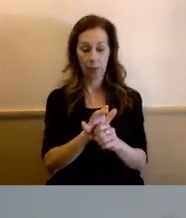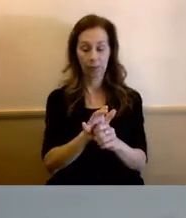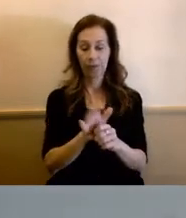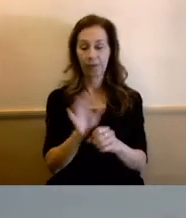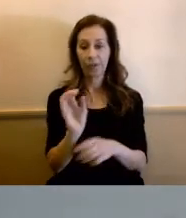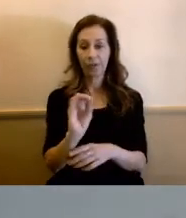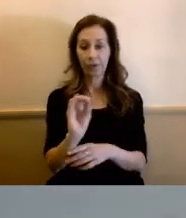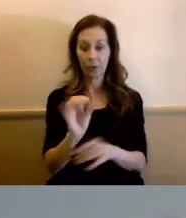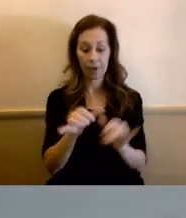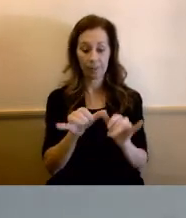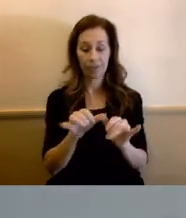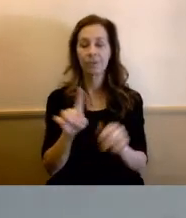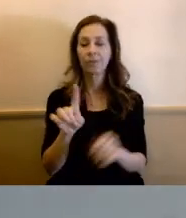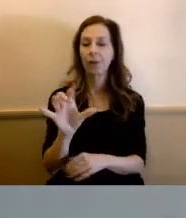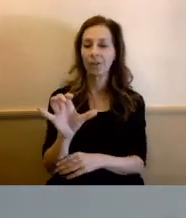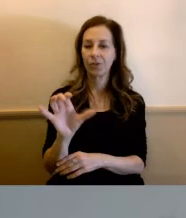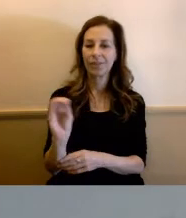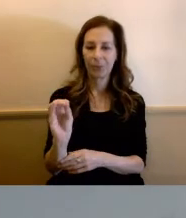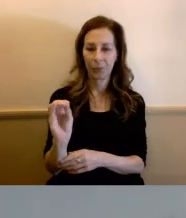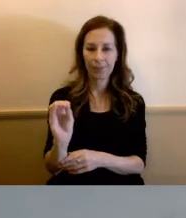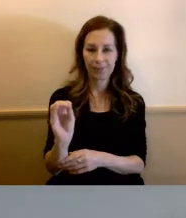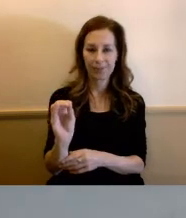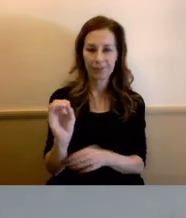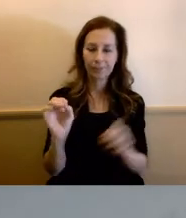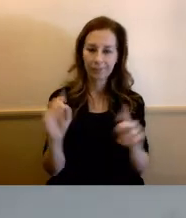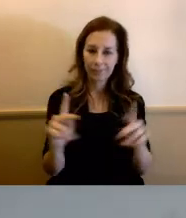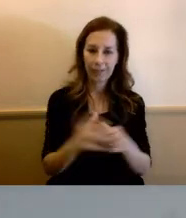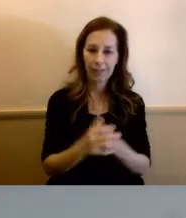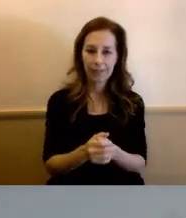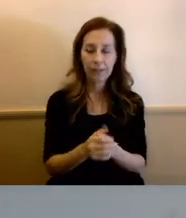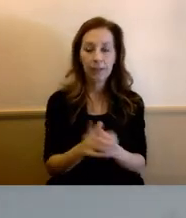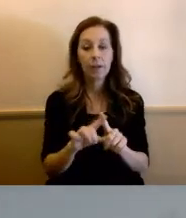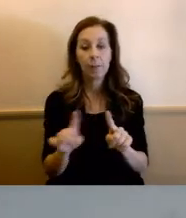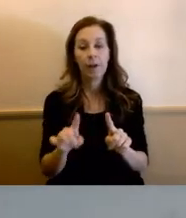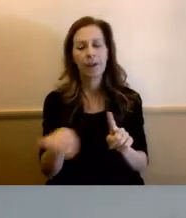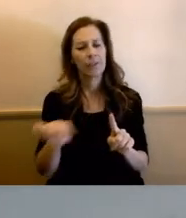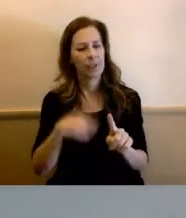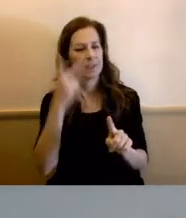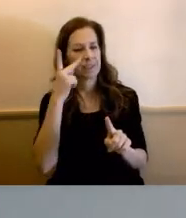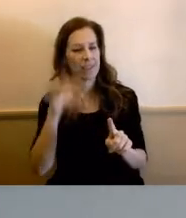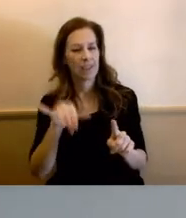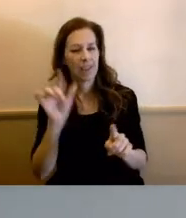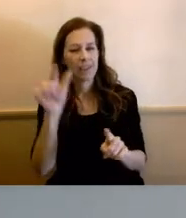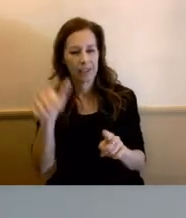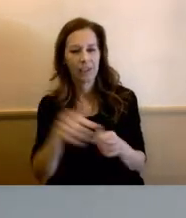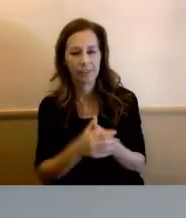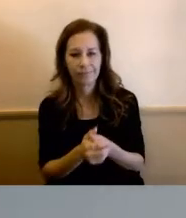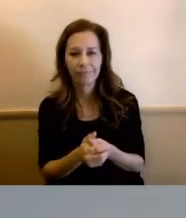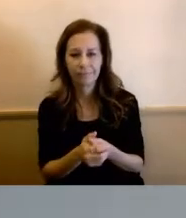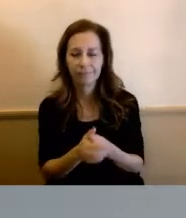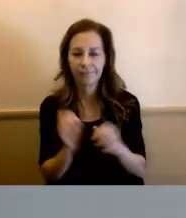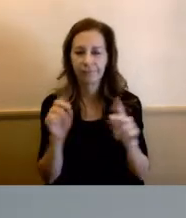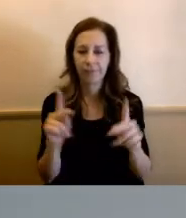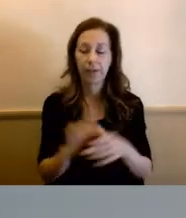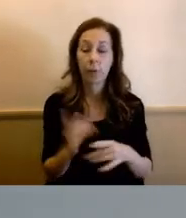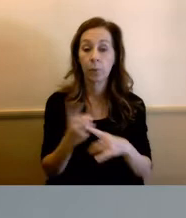degrees. Okay, but we're going to see that a little later. Right now we're just focused on trying to find